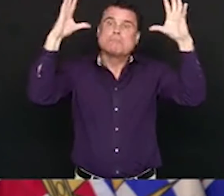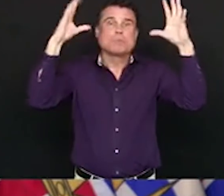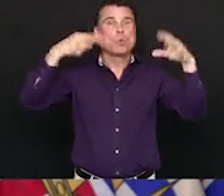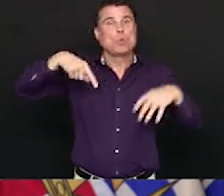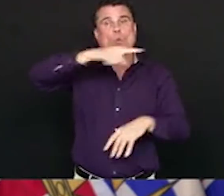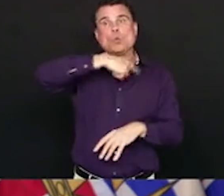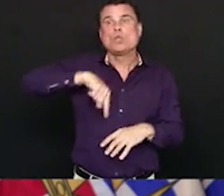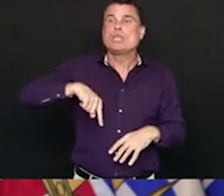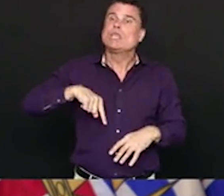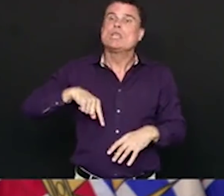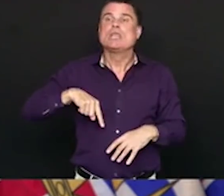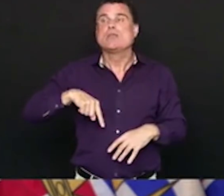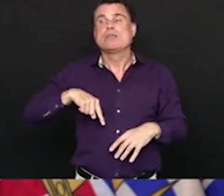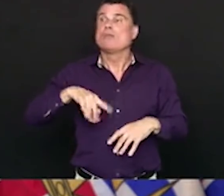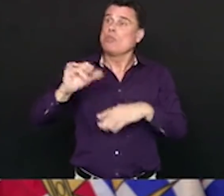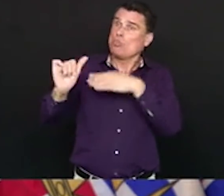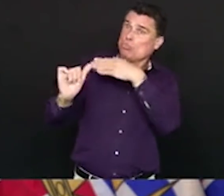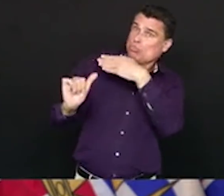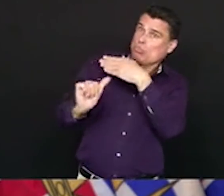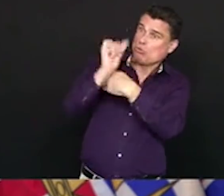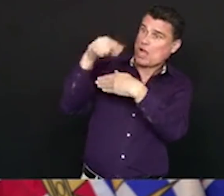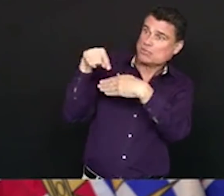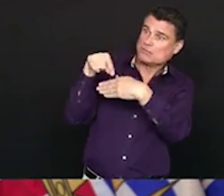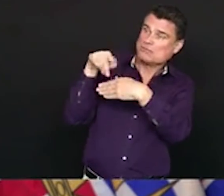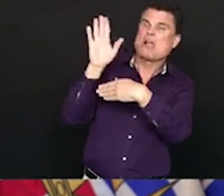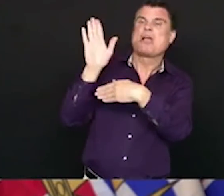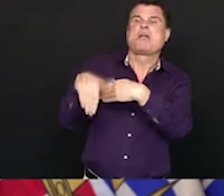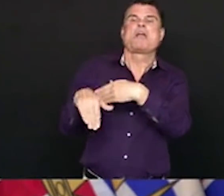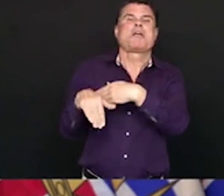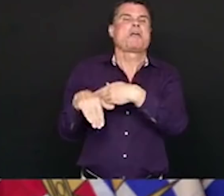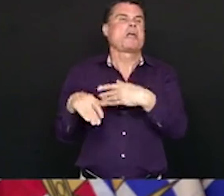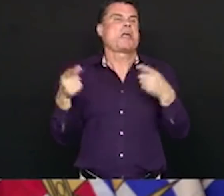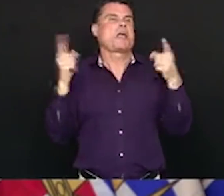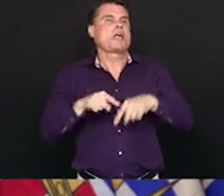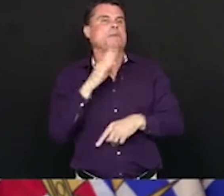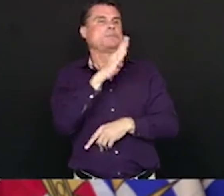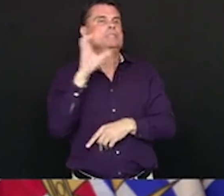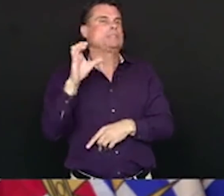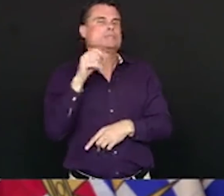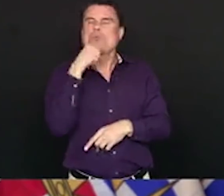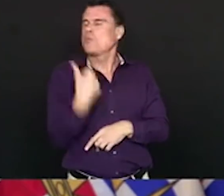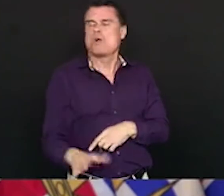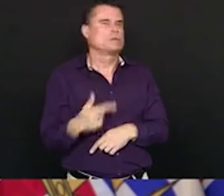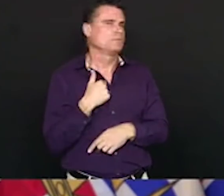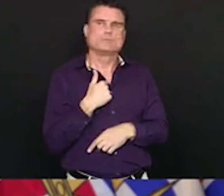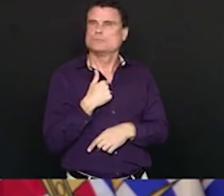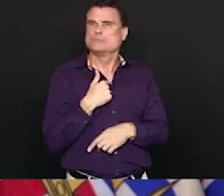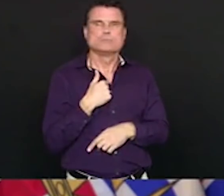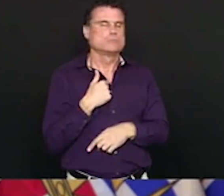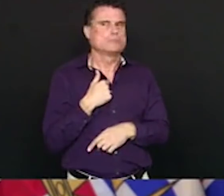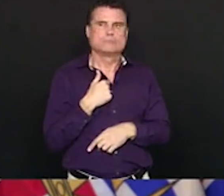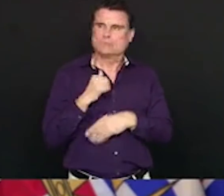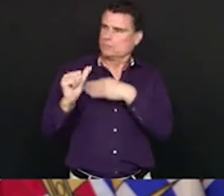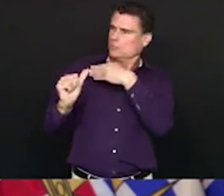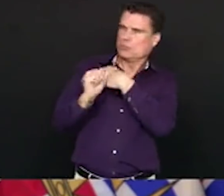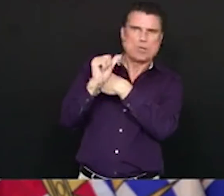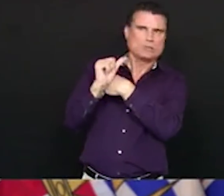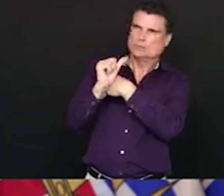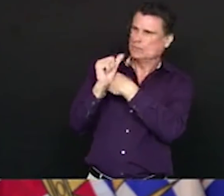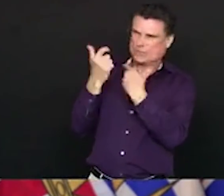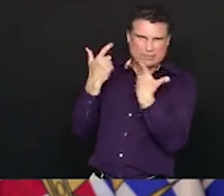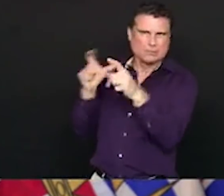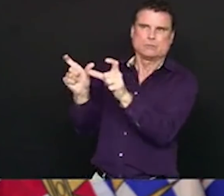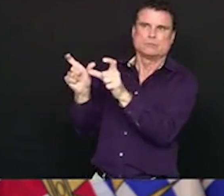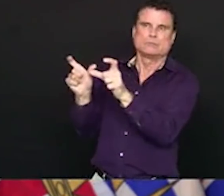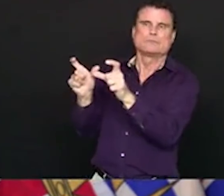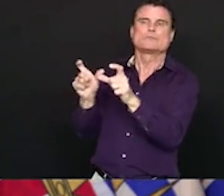at risk again. And it's not only putting the rest of the world at risk, but putting people in those communities and in China, for example,